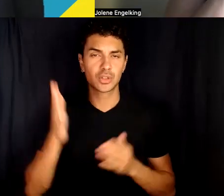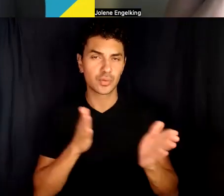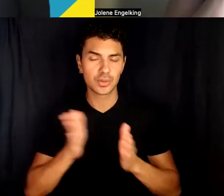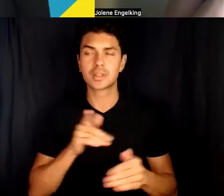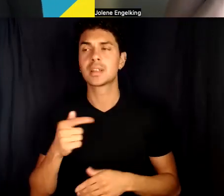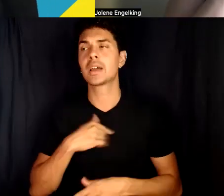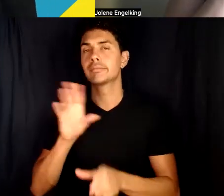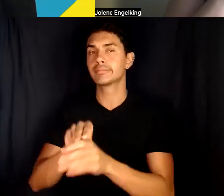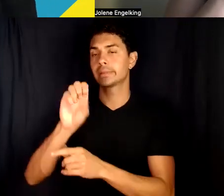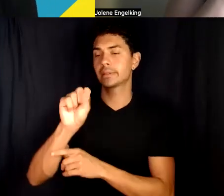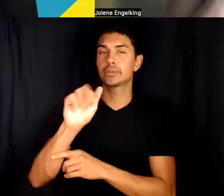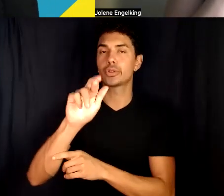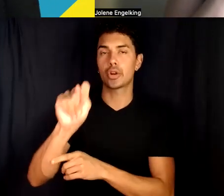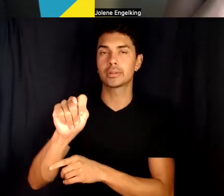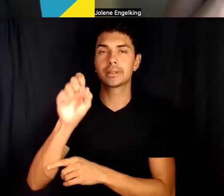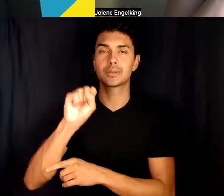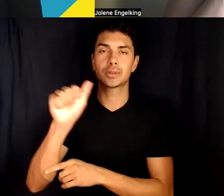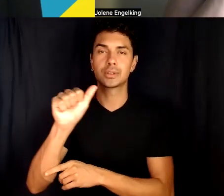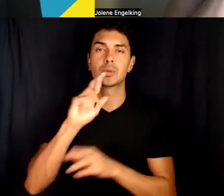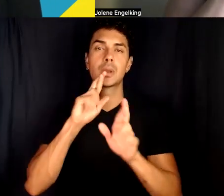team work, all these sorts of things.